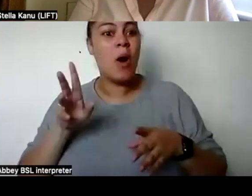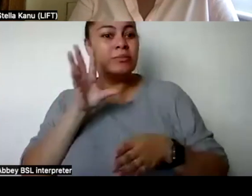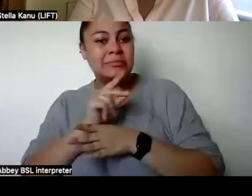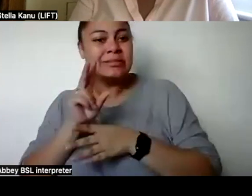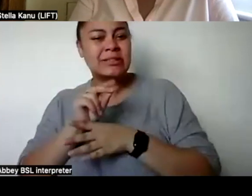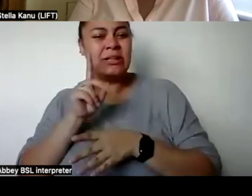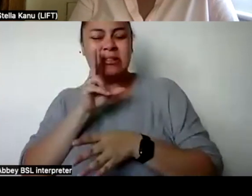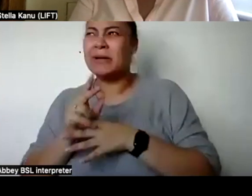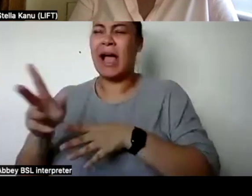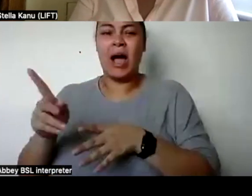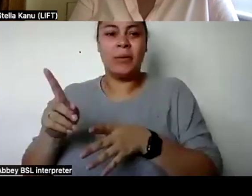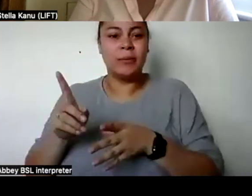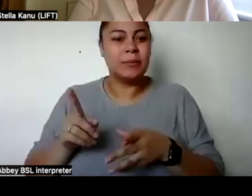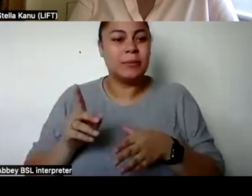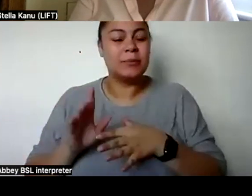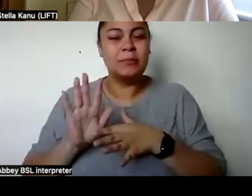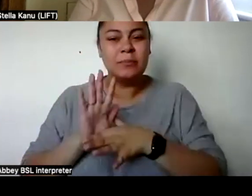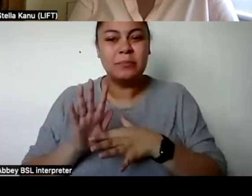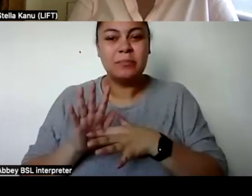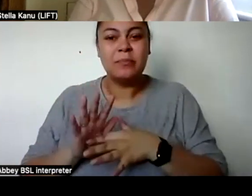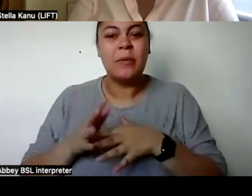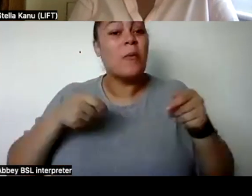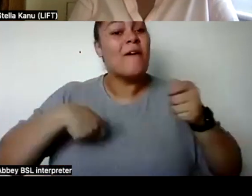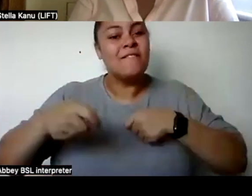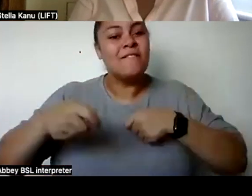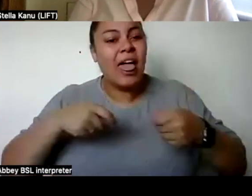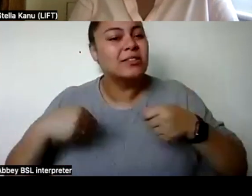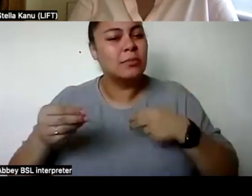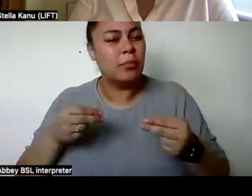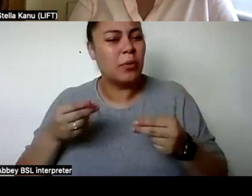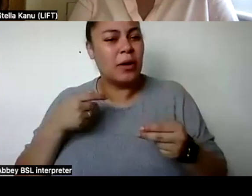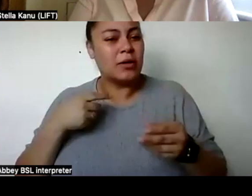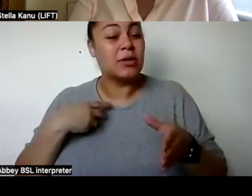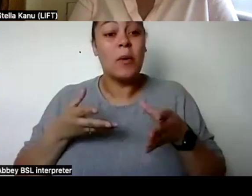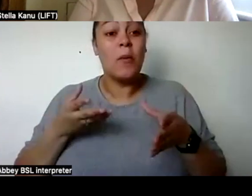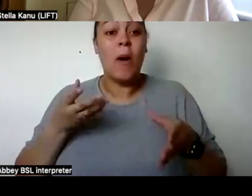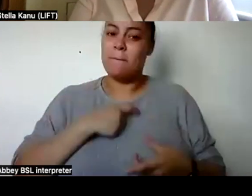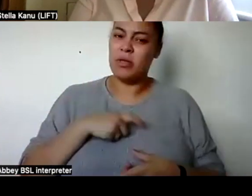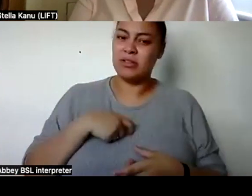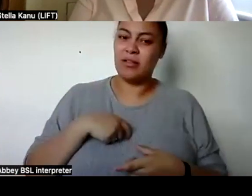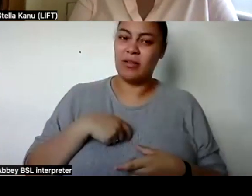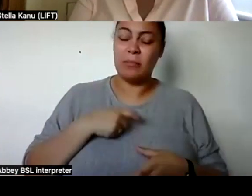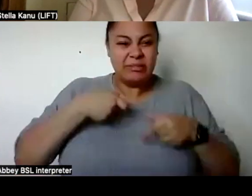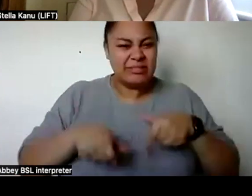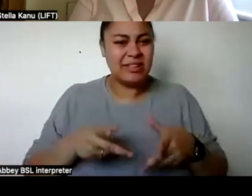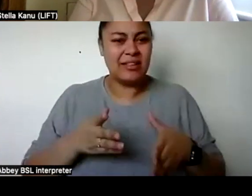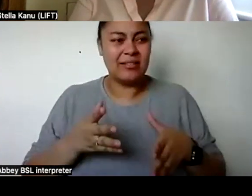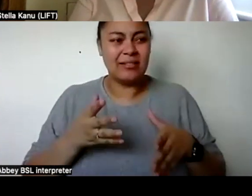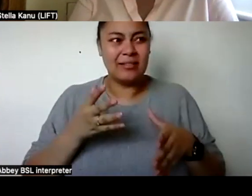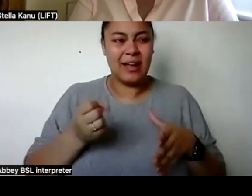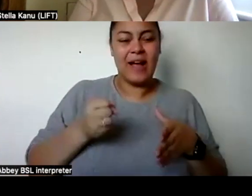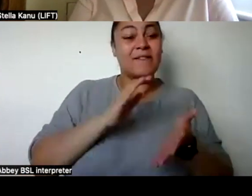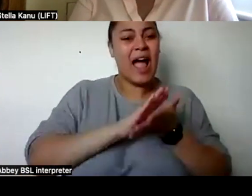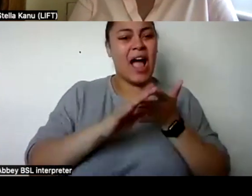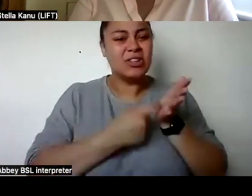some changes which made our ways of working much more flexible and personal, but they still existed within a legal